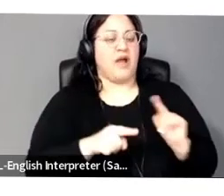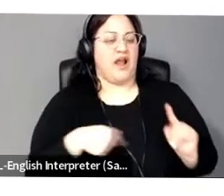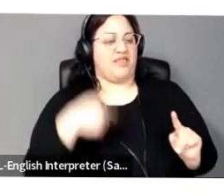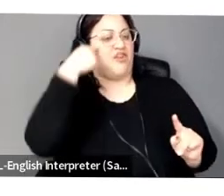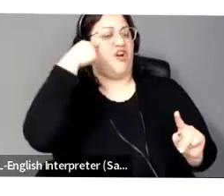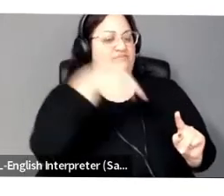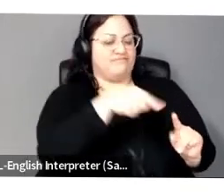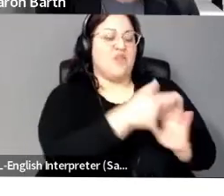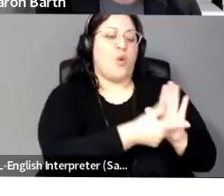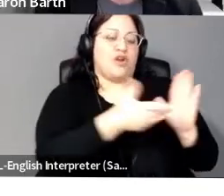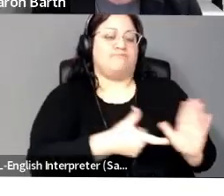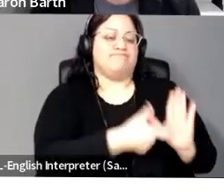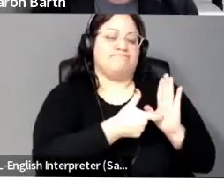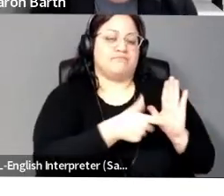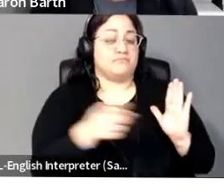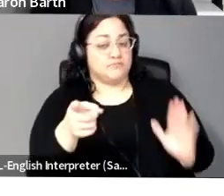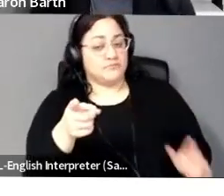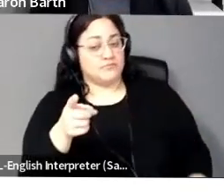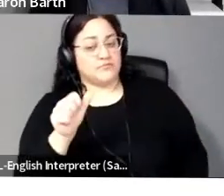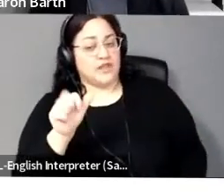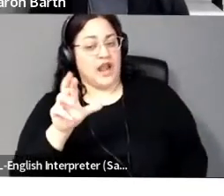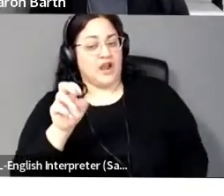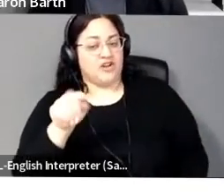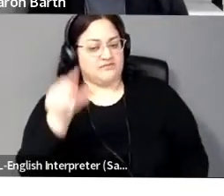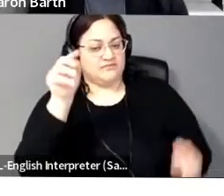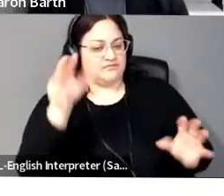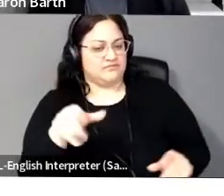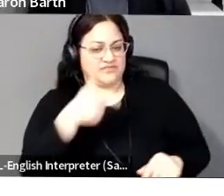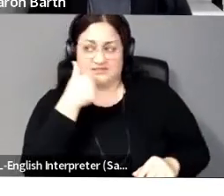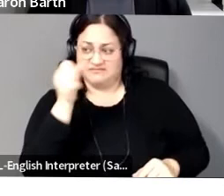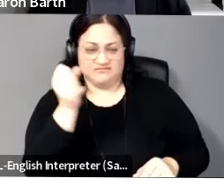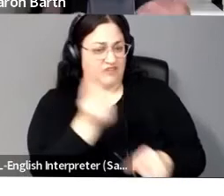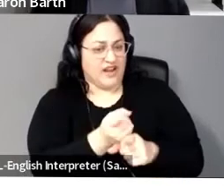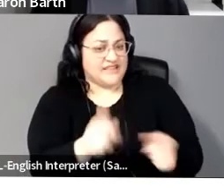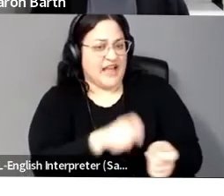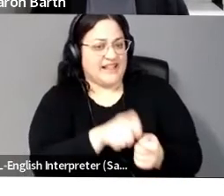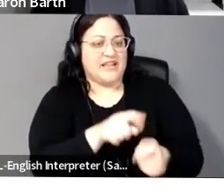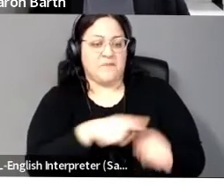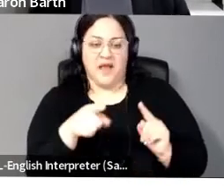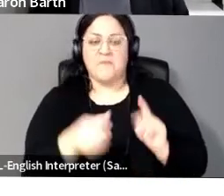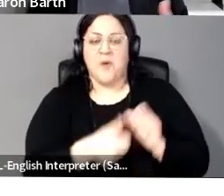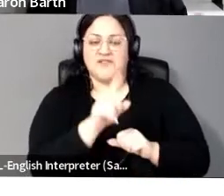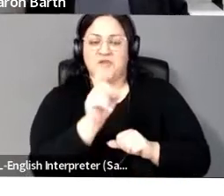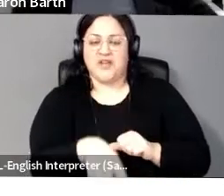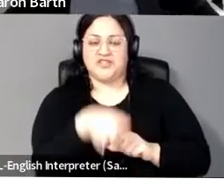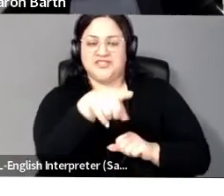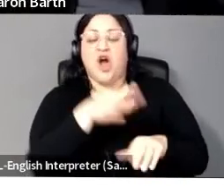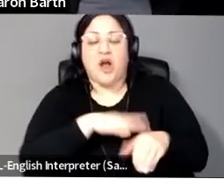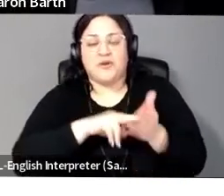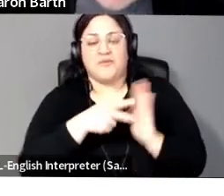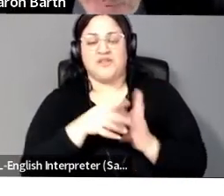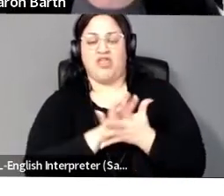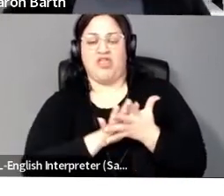It is. Well, that's how it's designed, right? That's how the question's designed. So very good. So essentially, if I